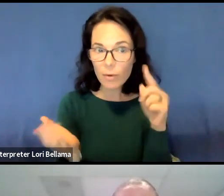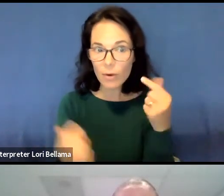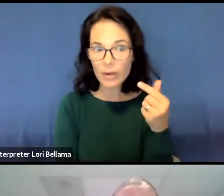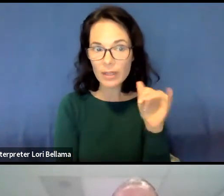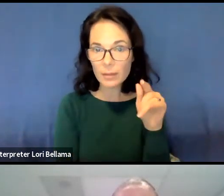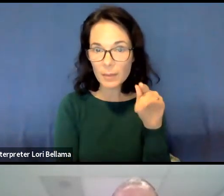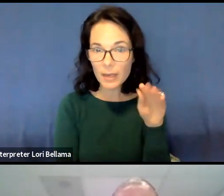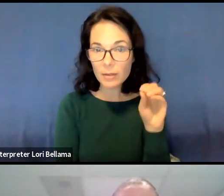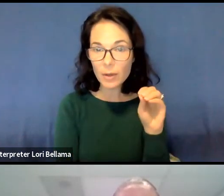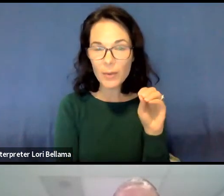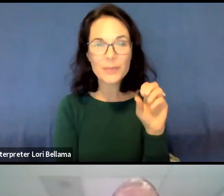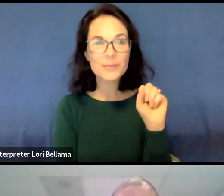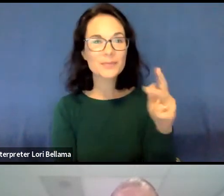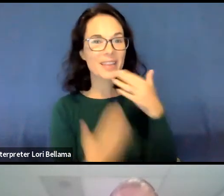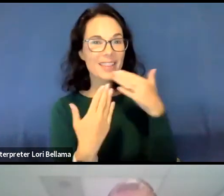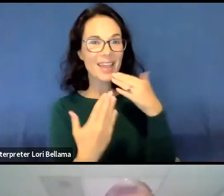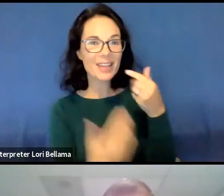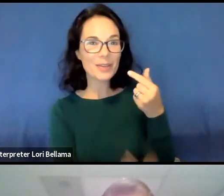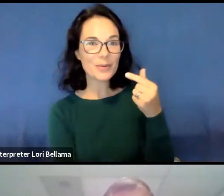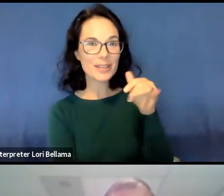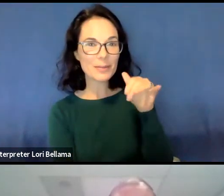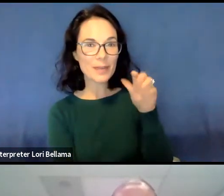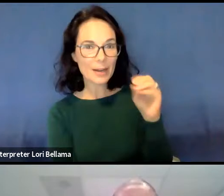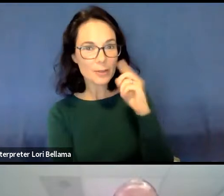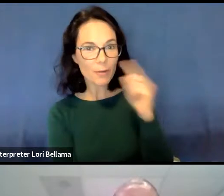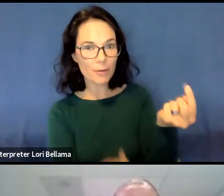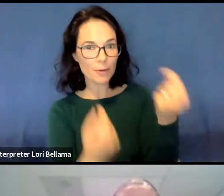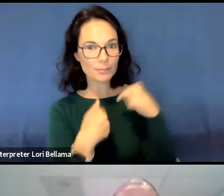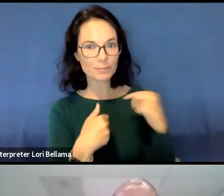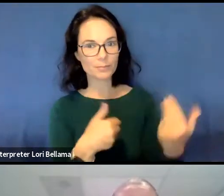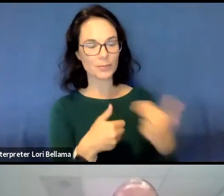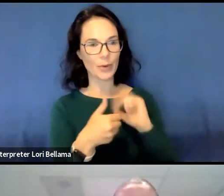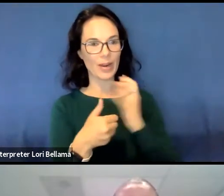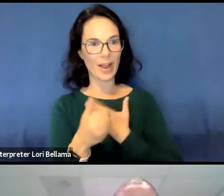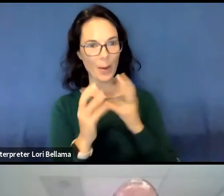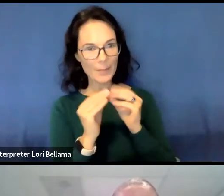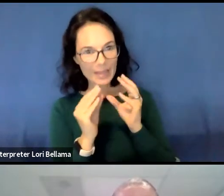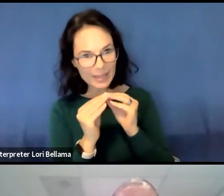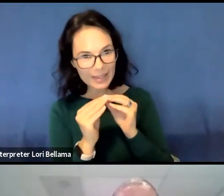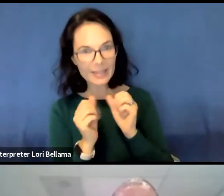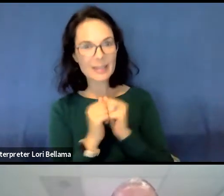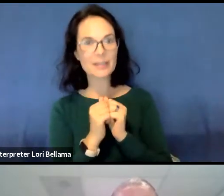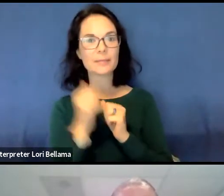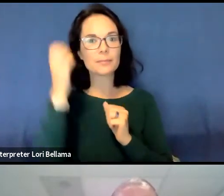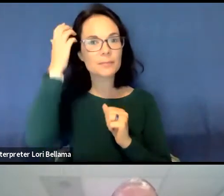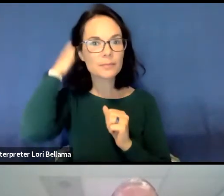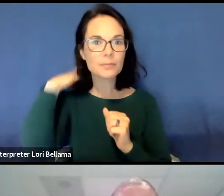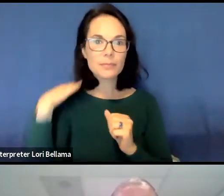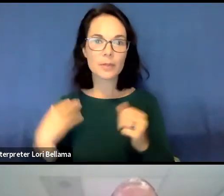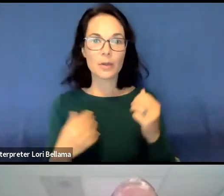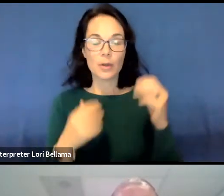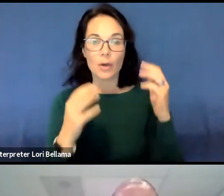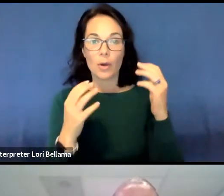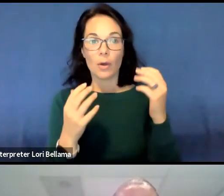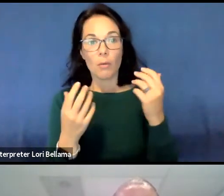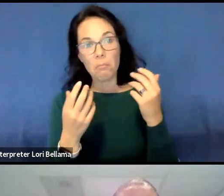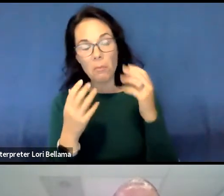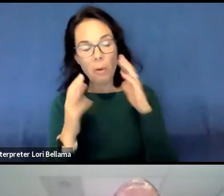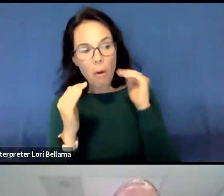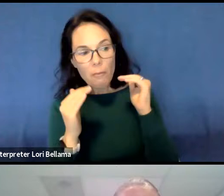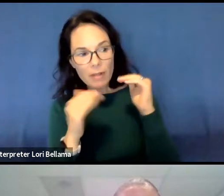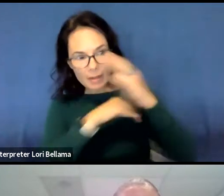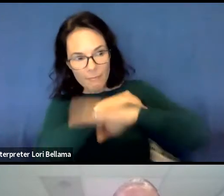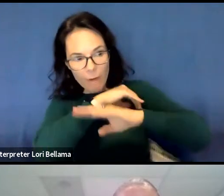Okay, Gilberto, thank you very much for coming to our meeting and addressing us. Hopefully we can bring you back in the fall and to